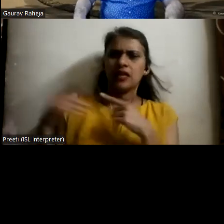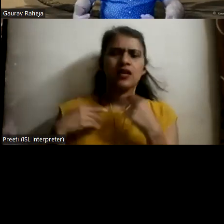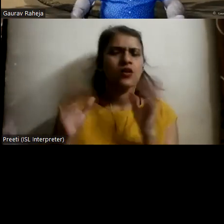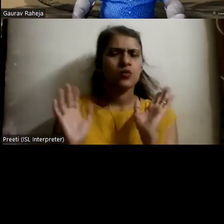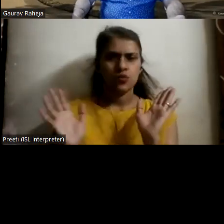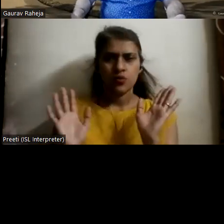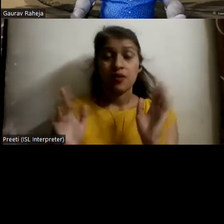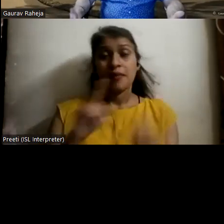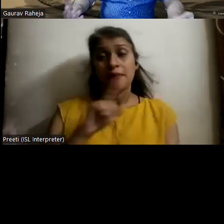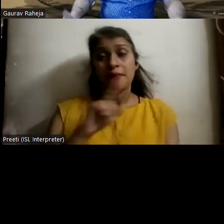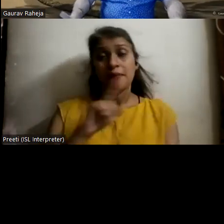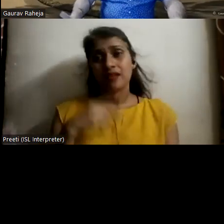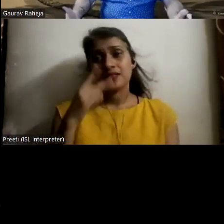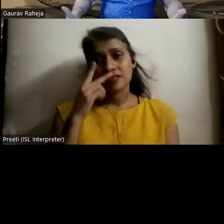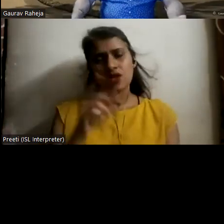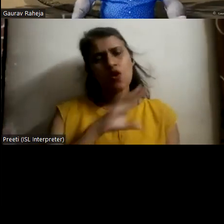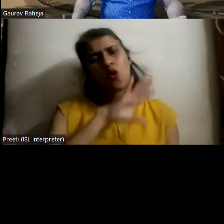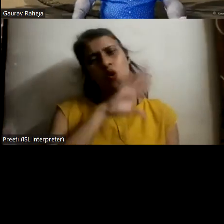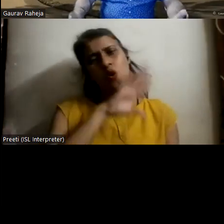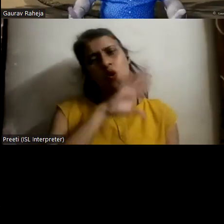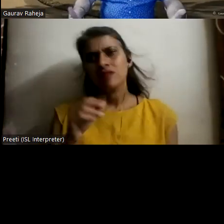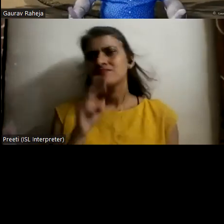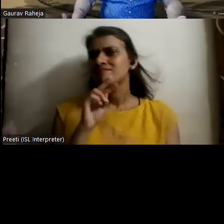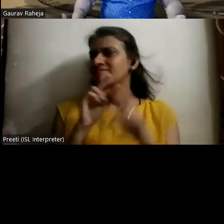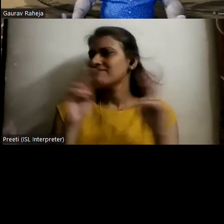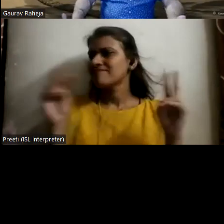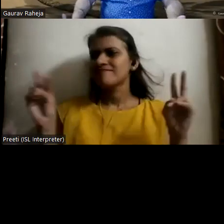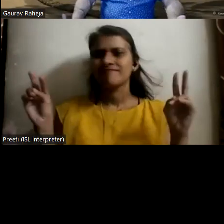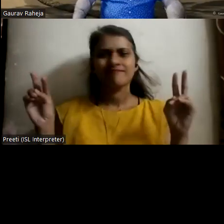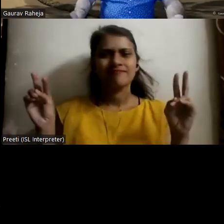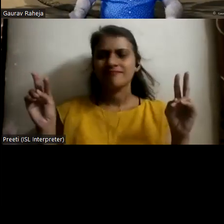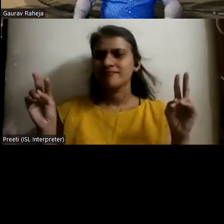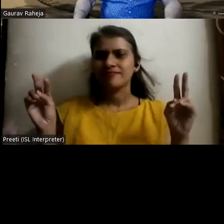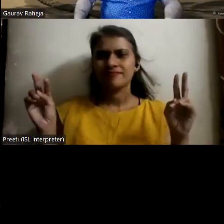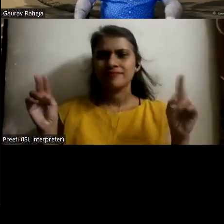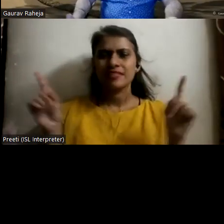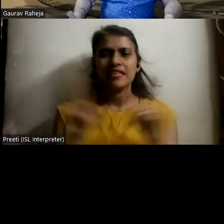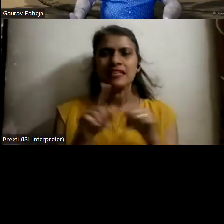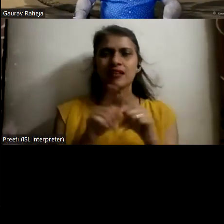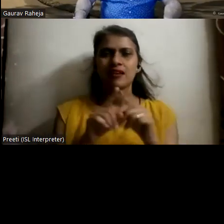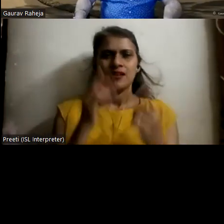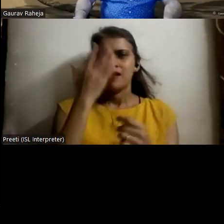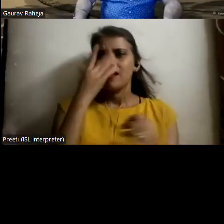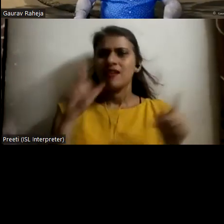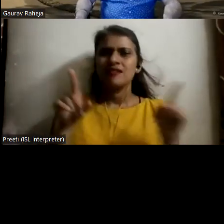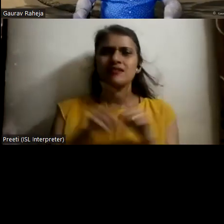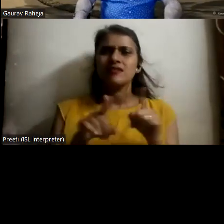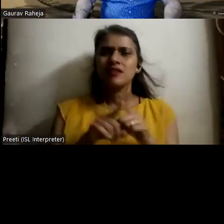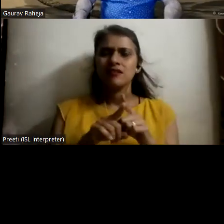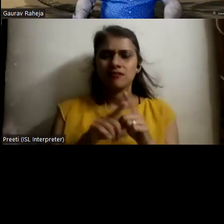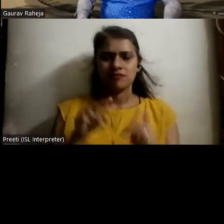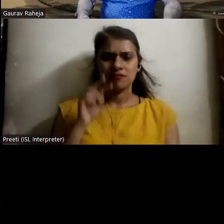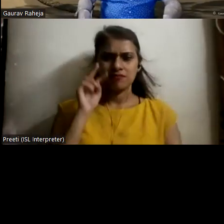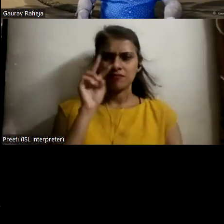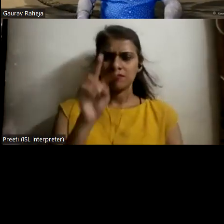I only see that everything around me is a mirror. It reflects who we are. It